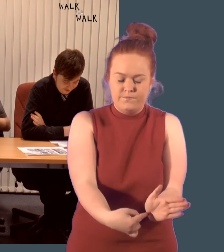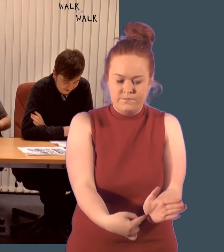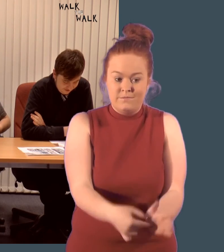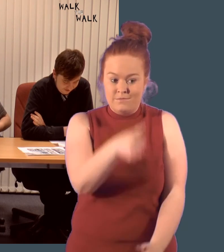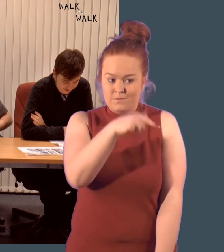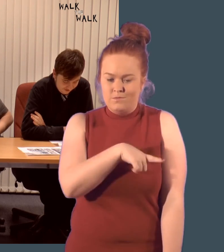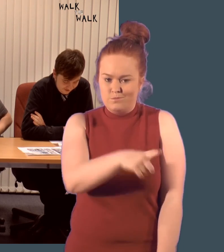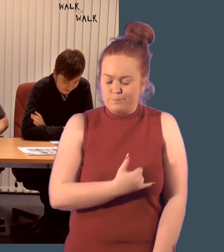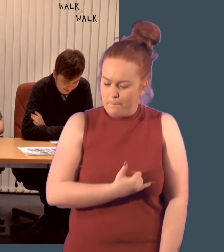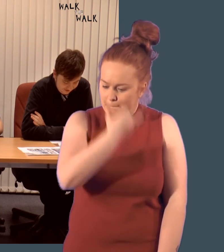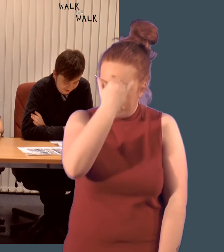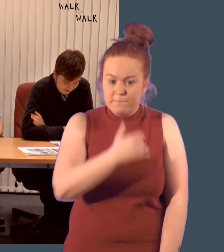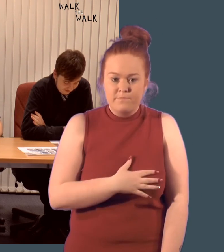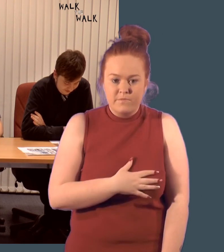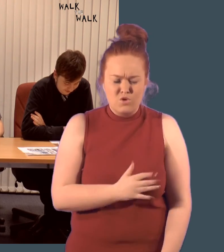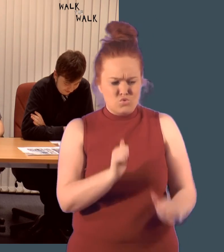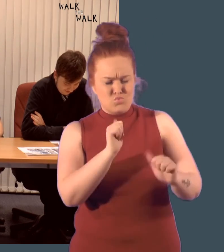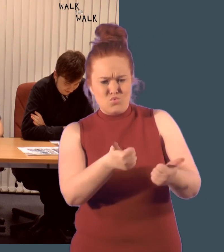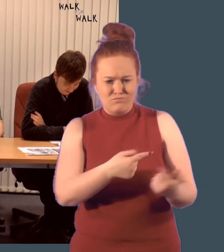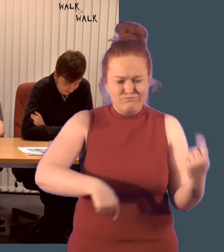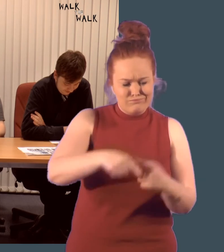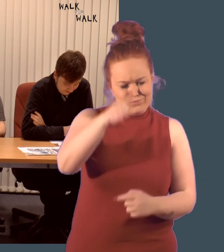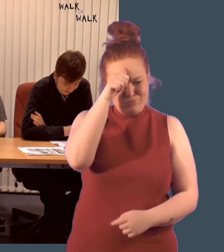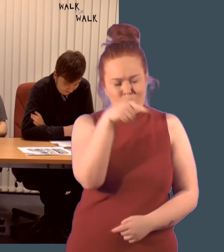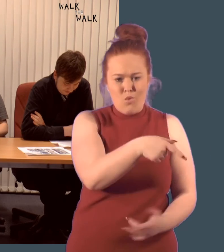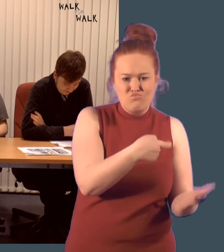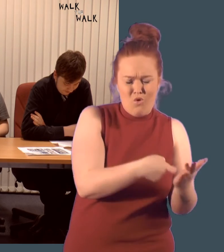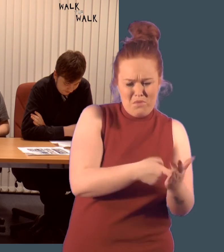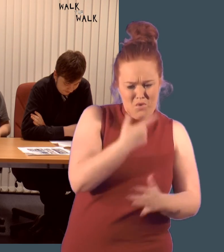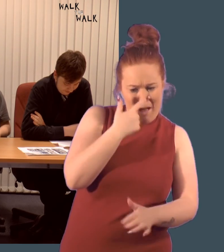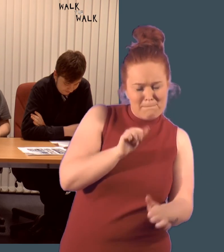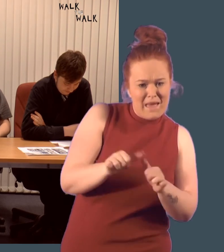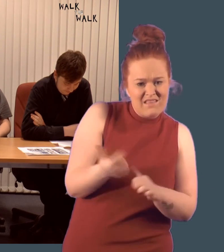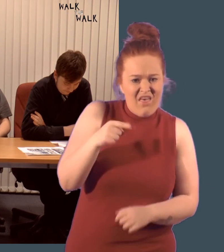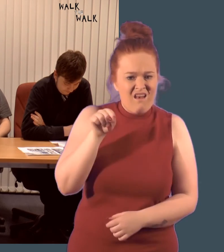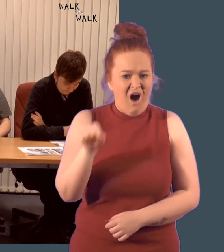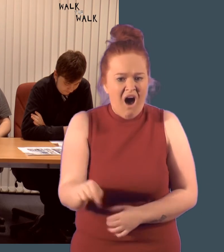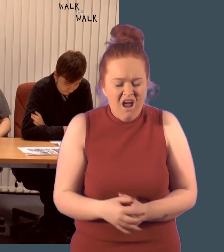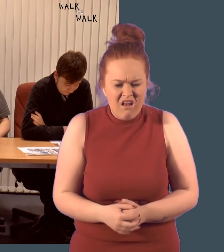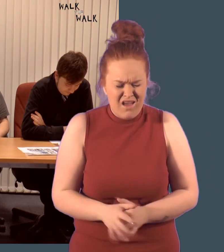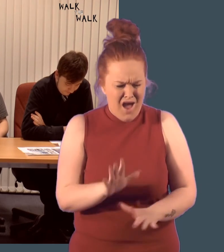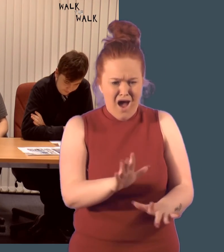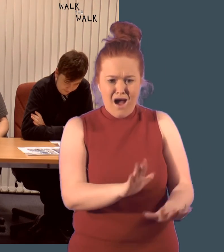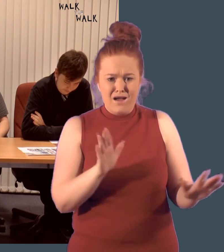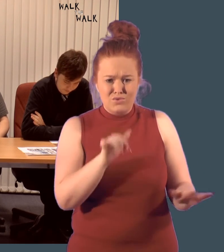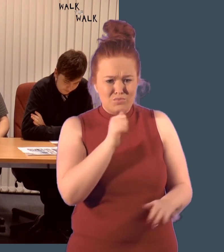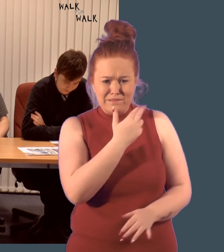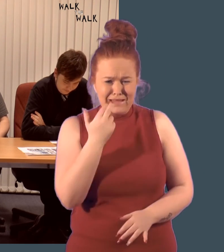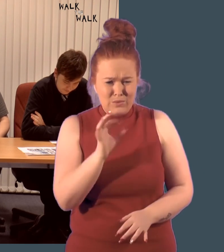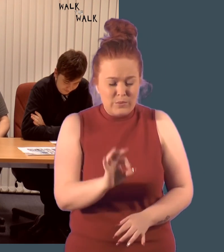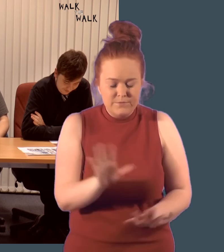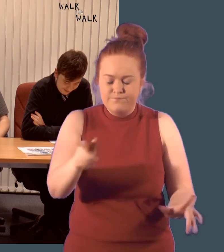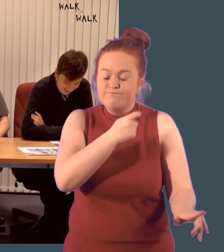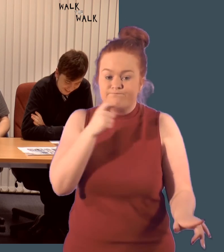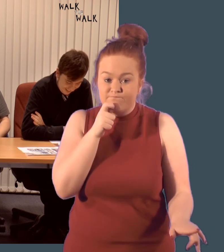here. No wonder, she'll be mortified. Good. We all know Romeo can do better. How dare you, you nasty wee...